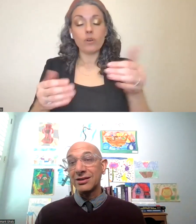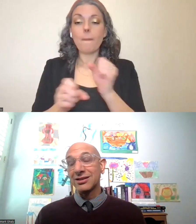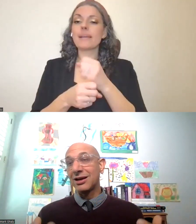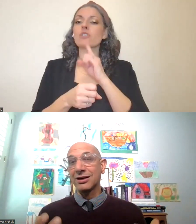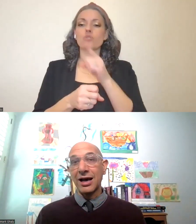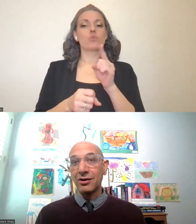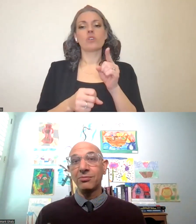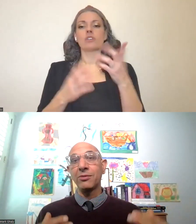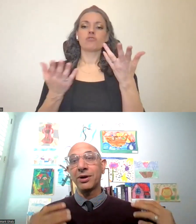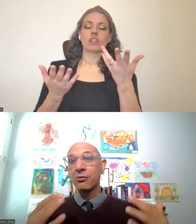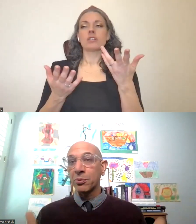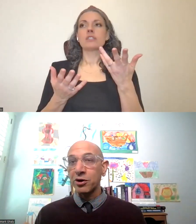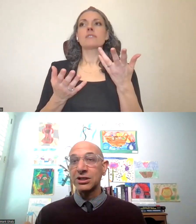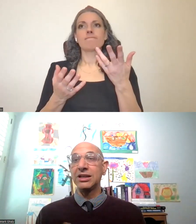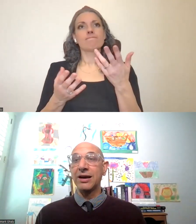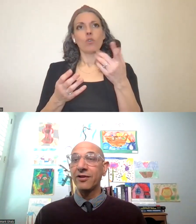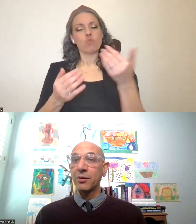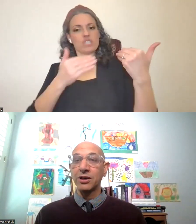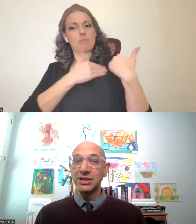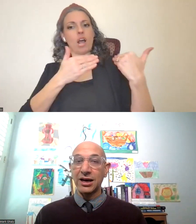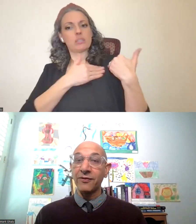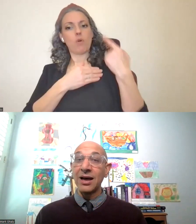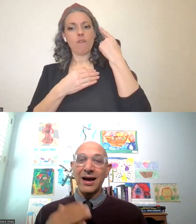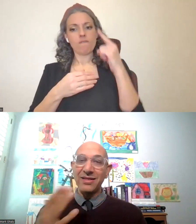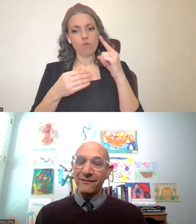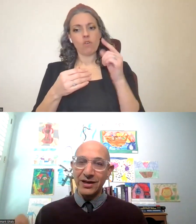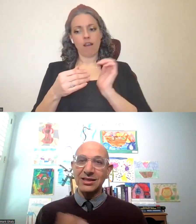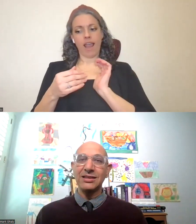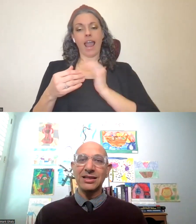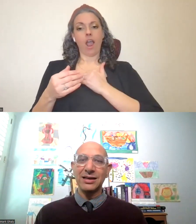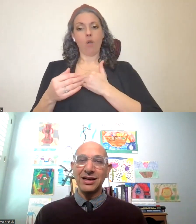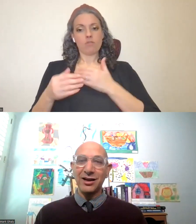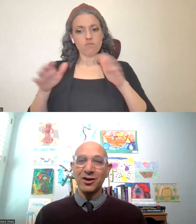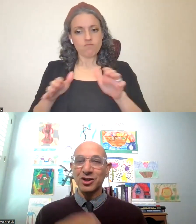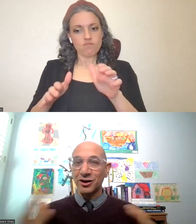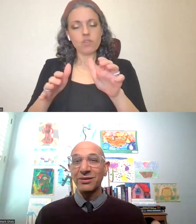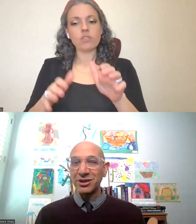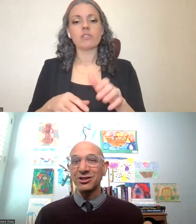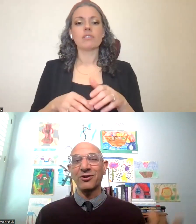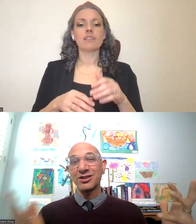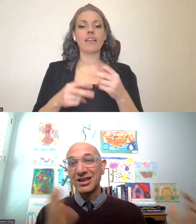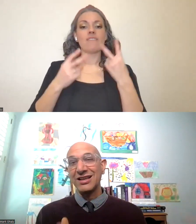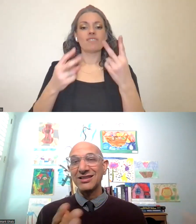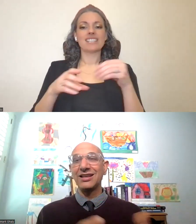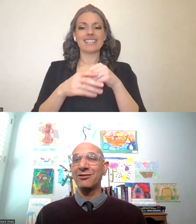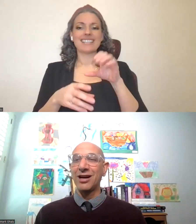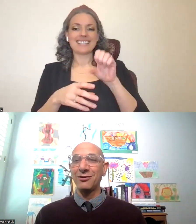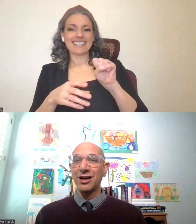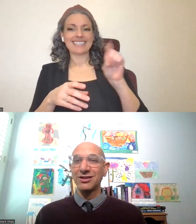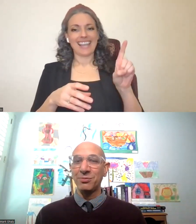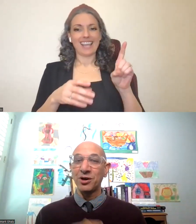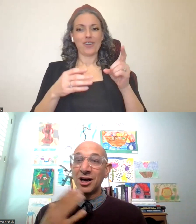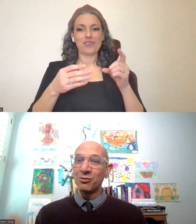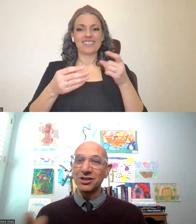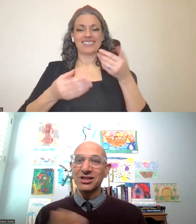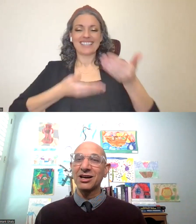we're not just held accountable, but that we're pushing the envelope ourselves. And that visit in San Diego, serving meals first and then sitting around the